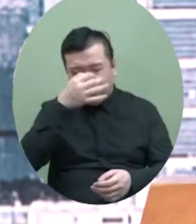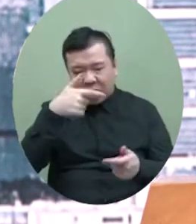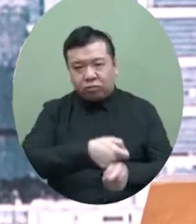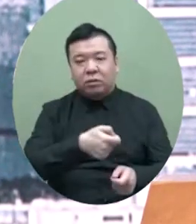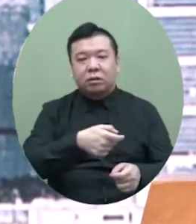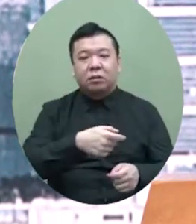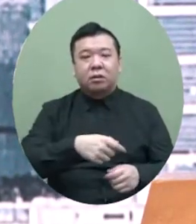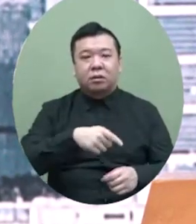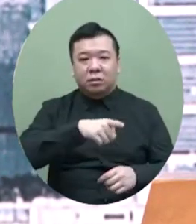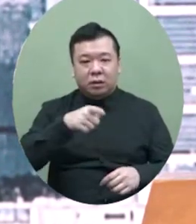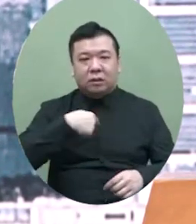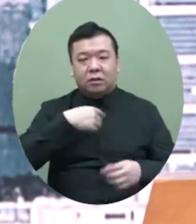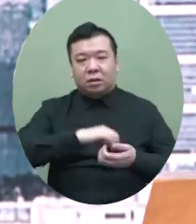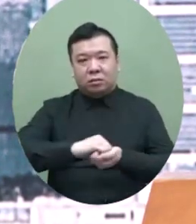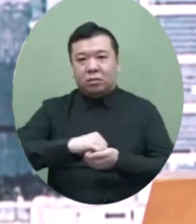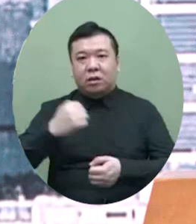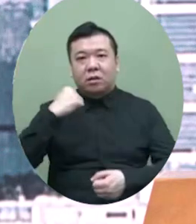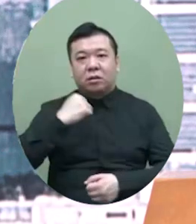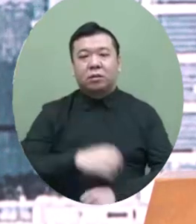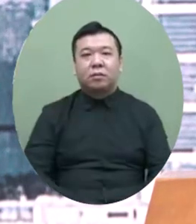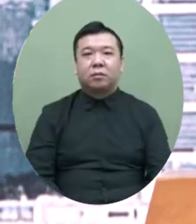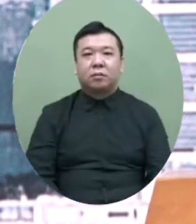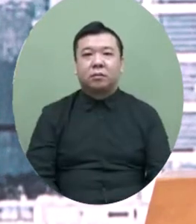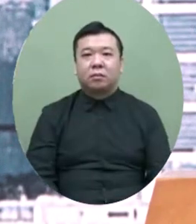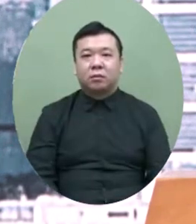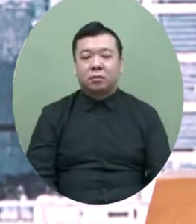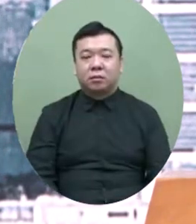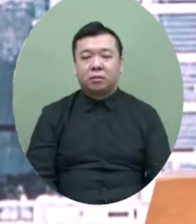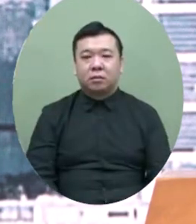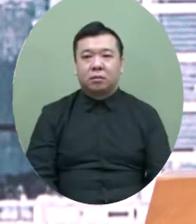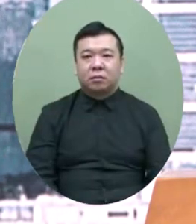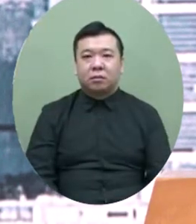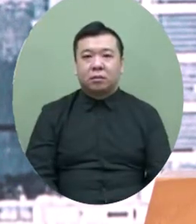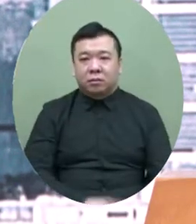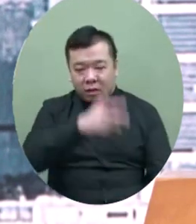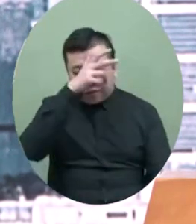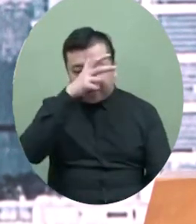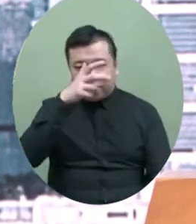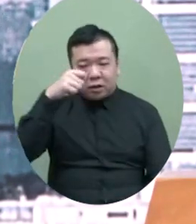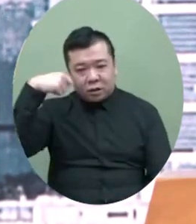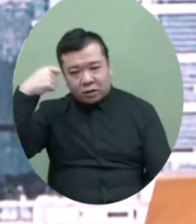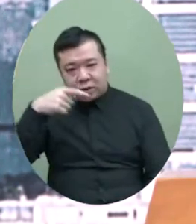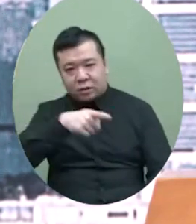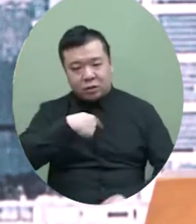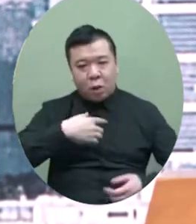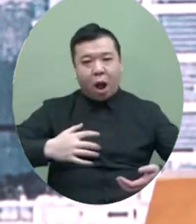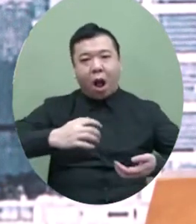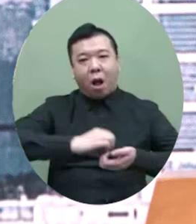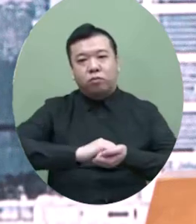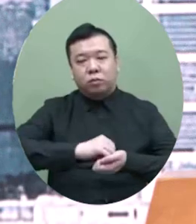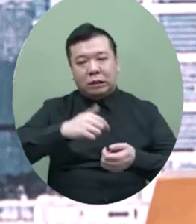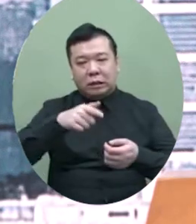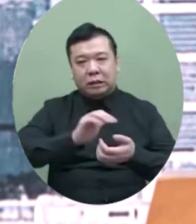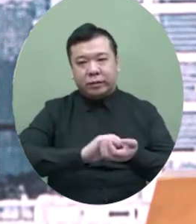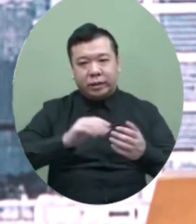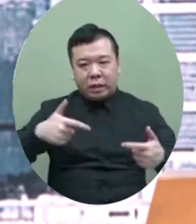It's not just the government, but the community at large has to join hands in order to contain the spread of the virus. Now,